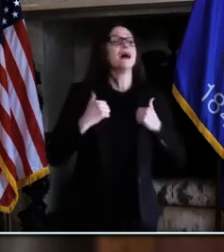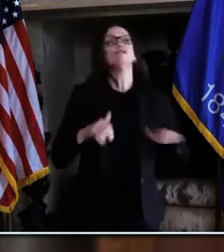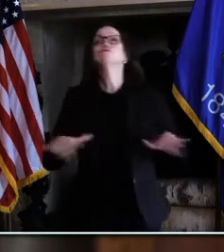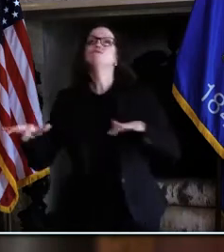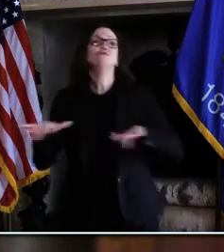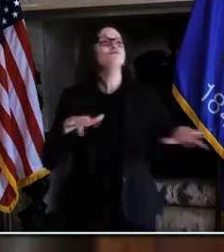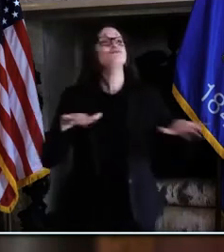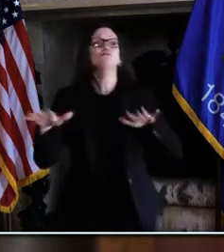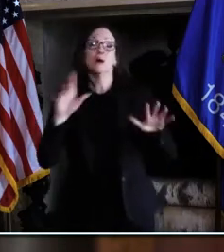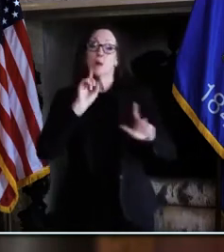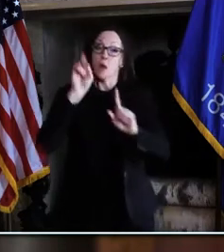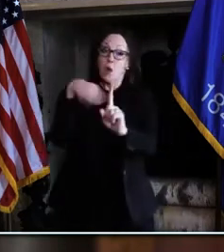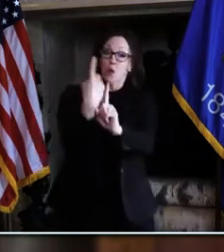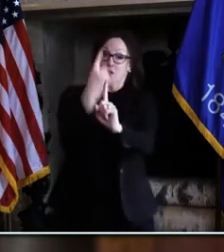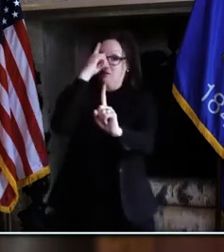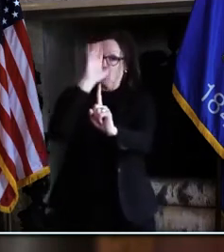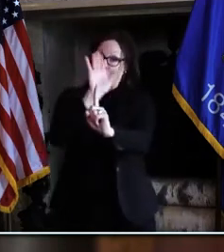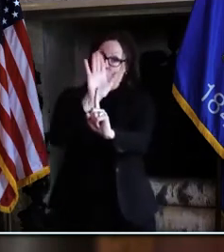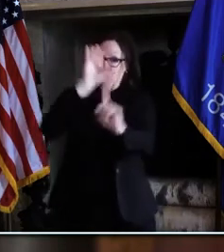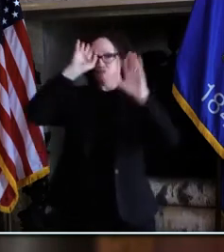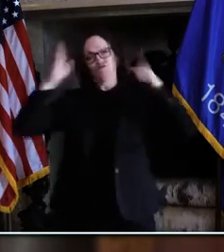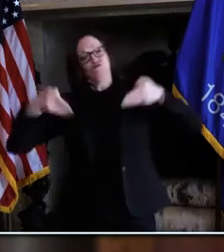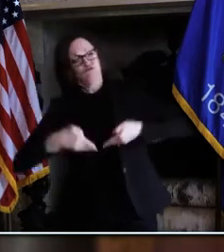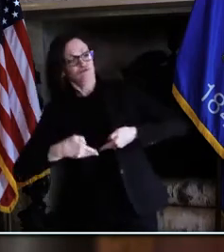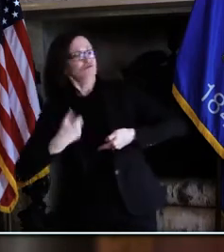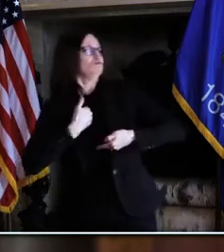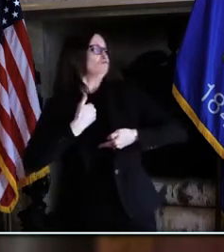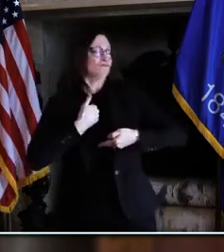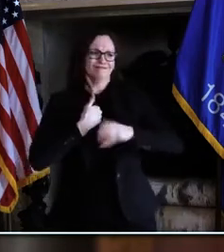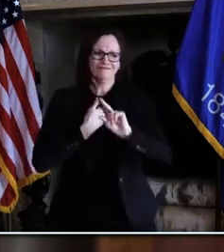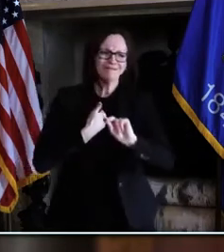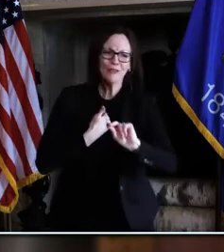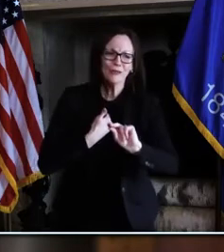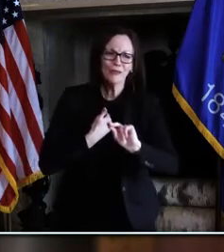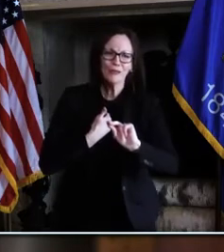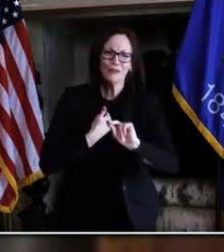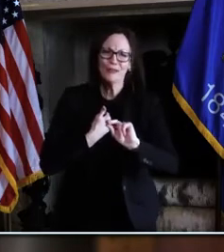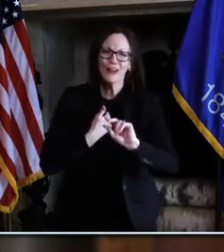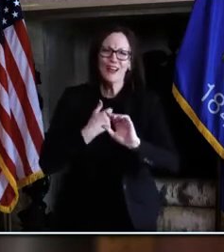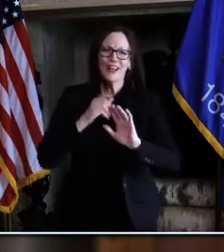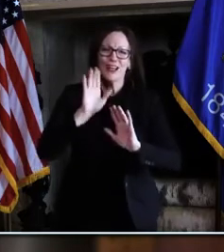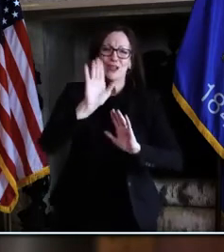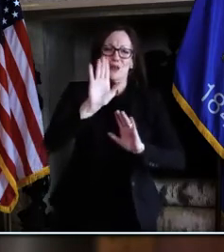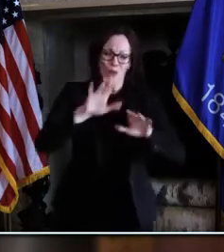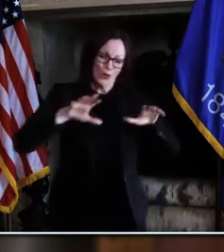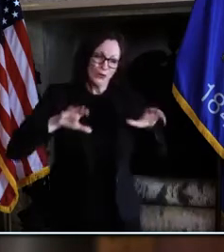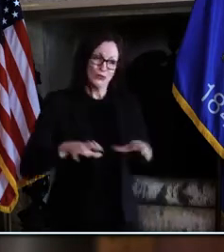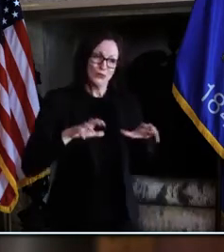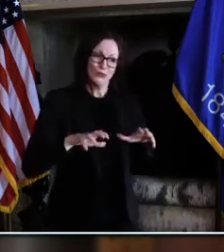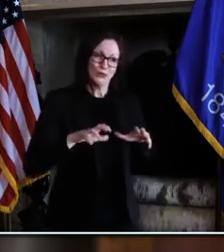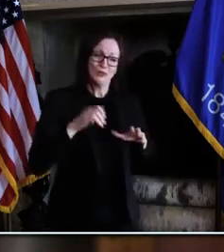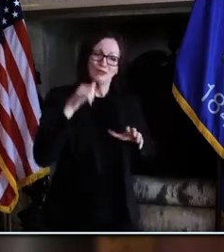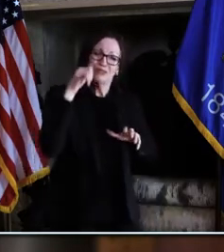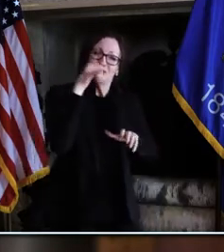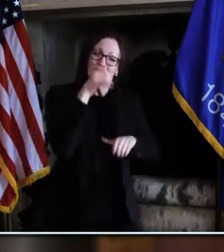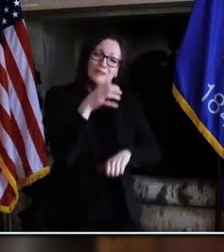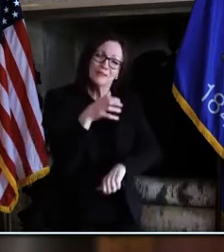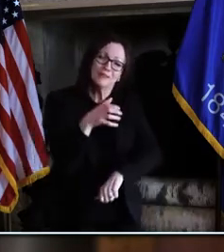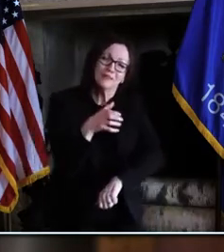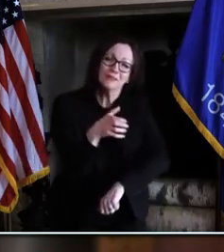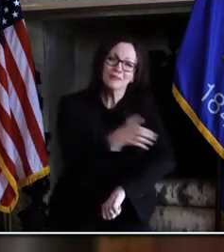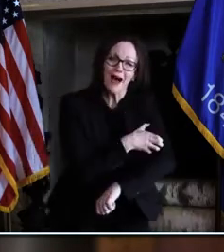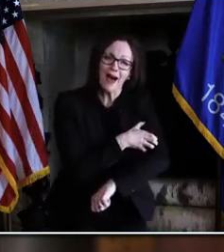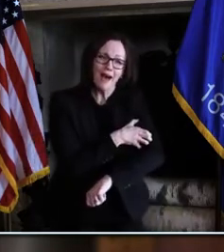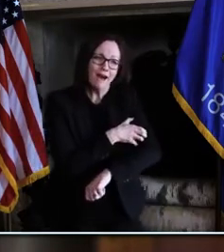will get through this. It will take some time, but there will be a day when you can go back to work, your kids can go back to school, we